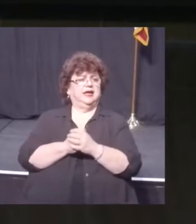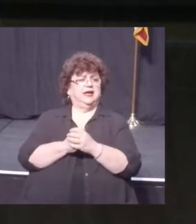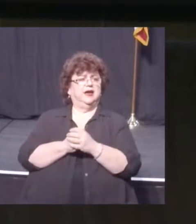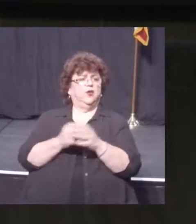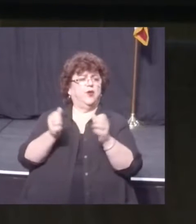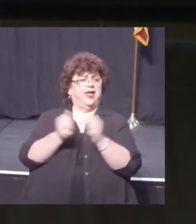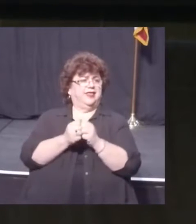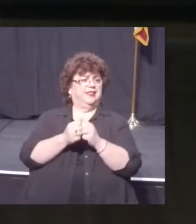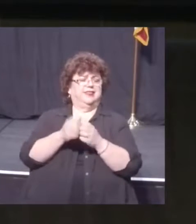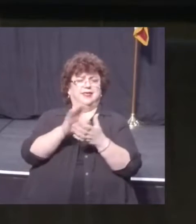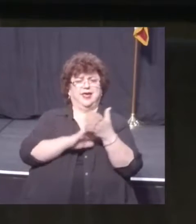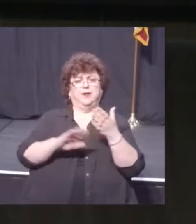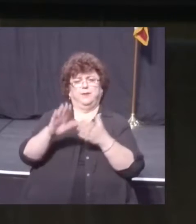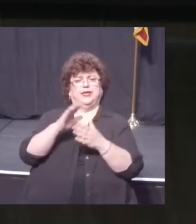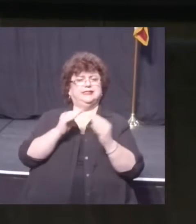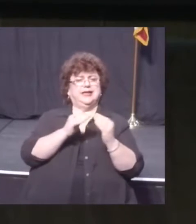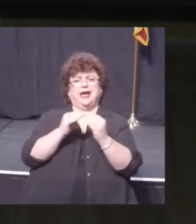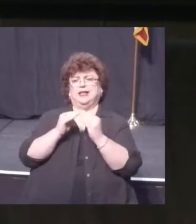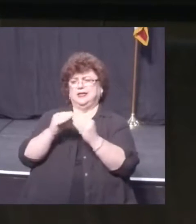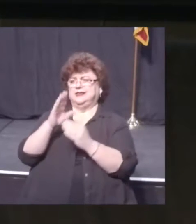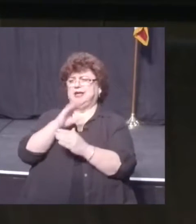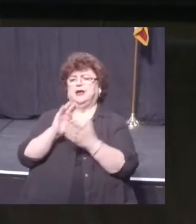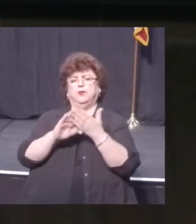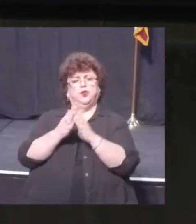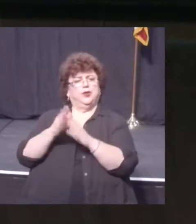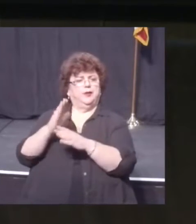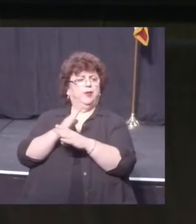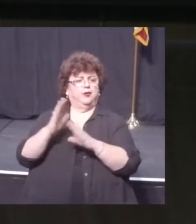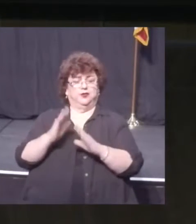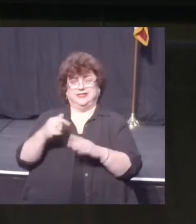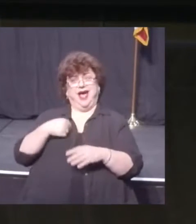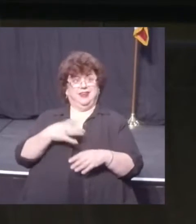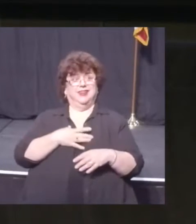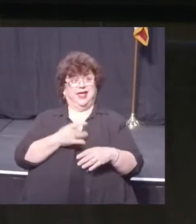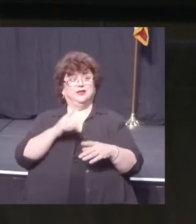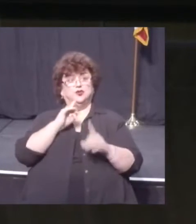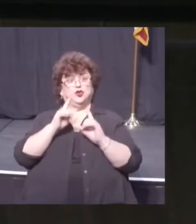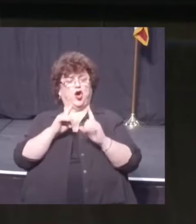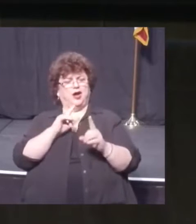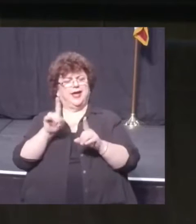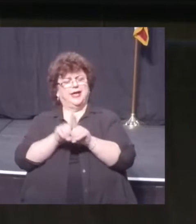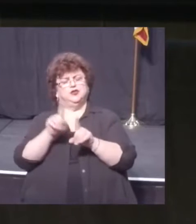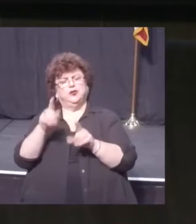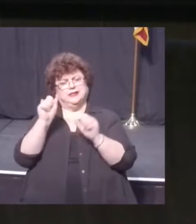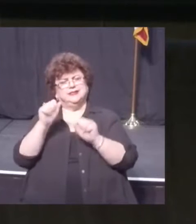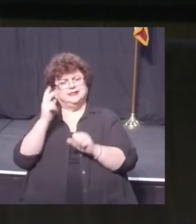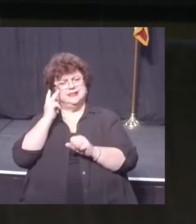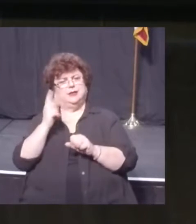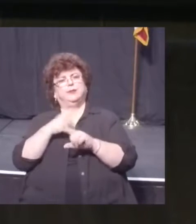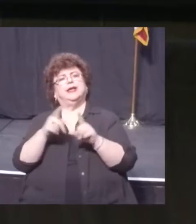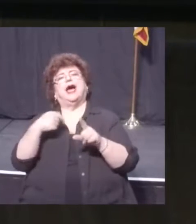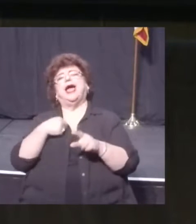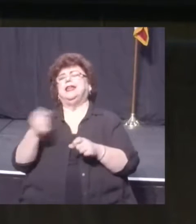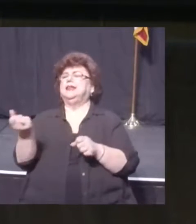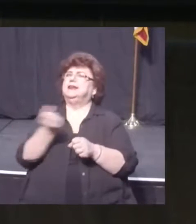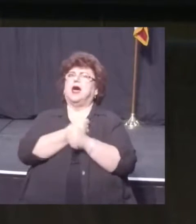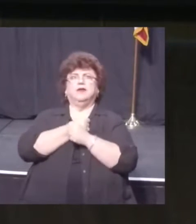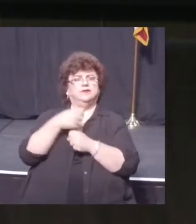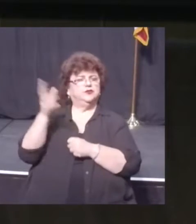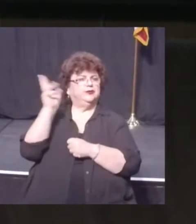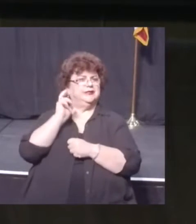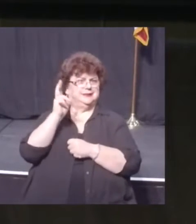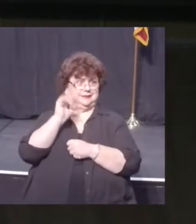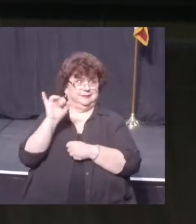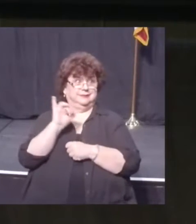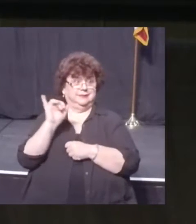community partners. I like to talk, as you can see, but I love to listen. And